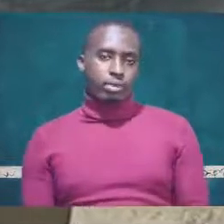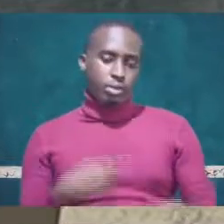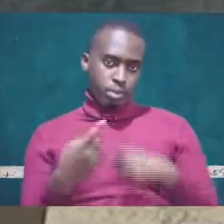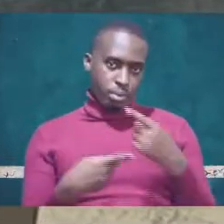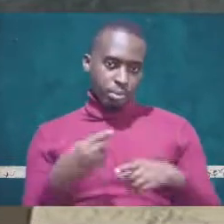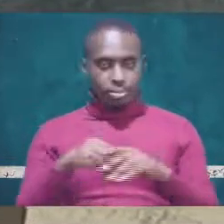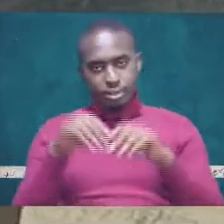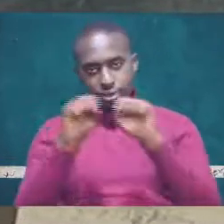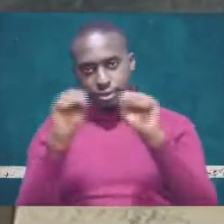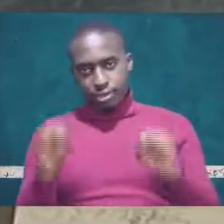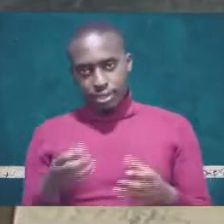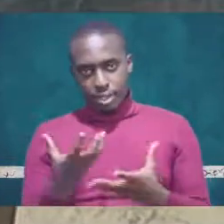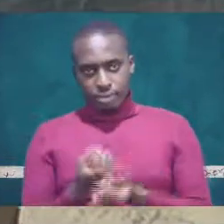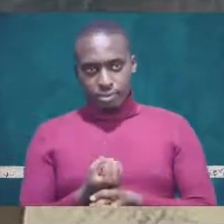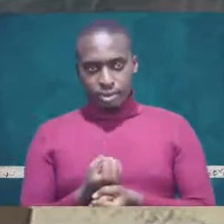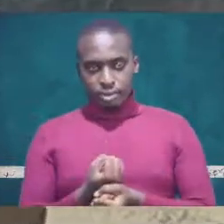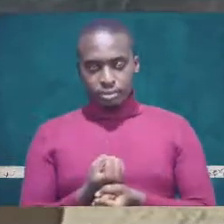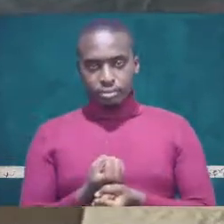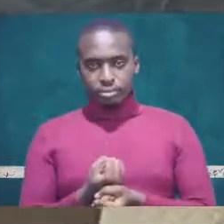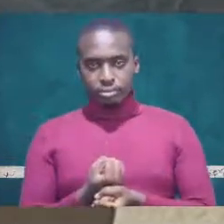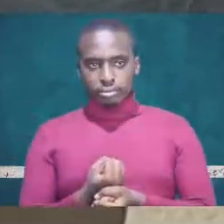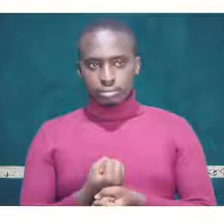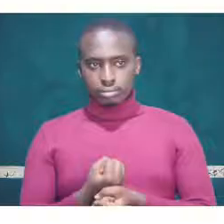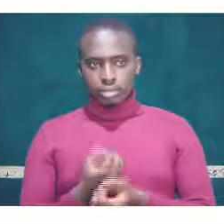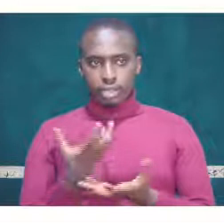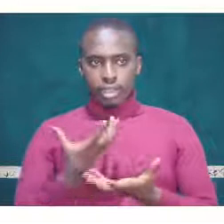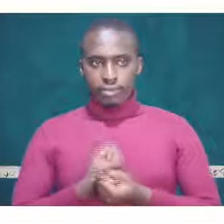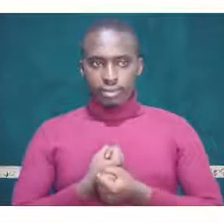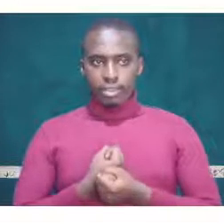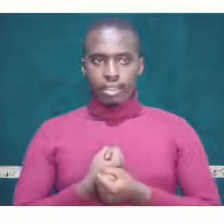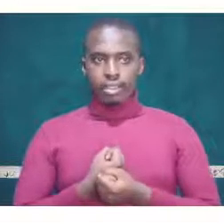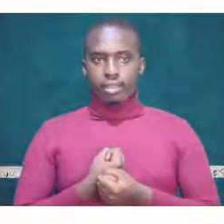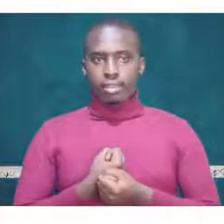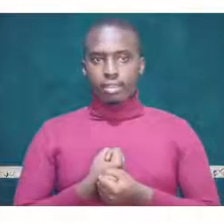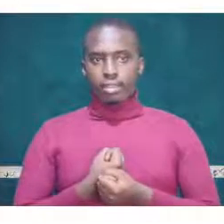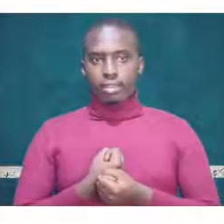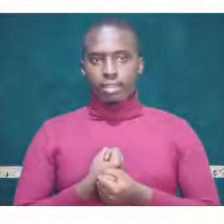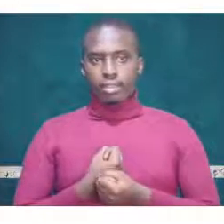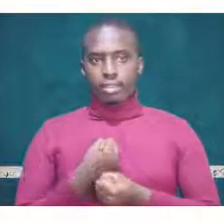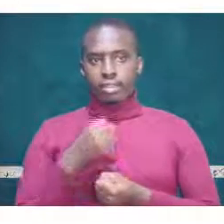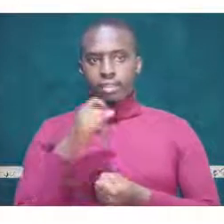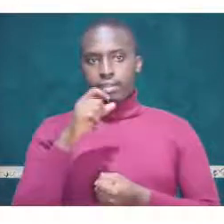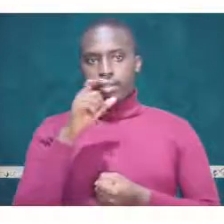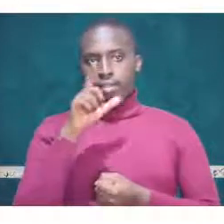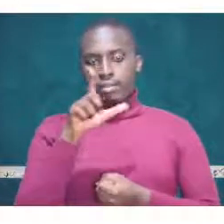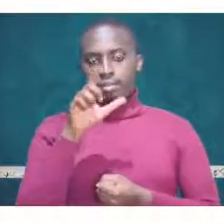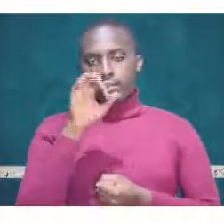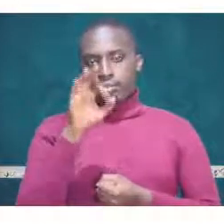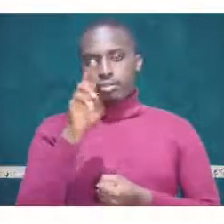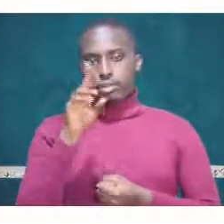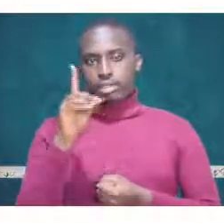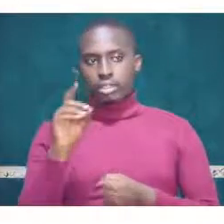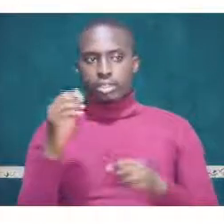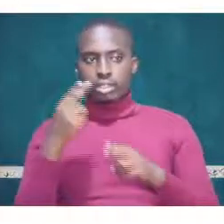Lymphatic system consists of fluid, as I mentioned. The lymphatic system is made up of fluid, lymphatic fluid, which is called lymph. It is made